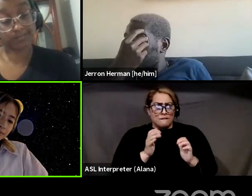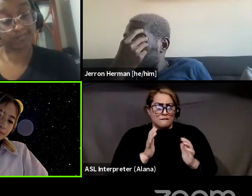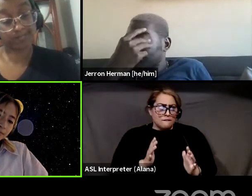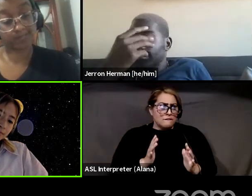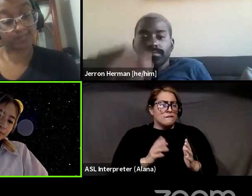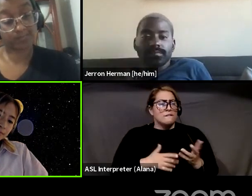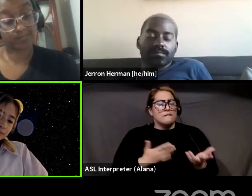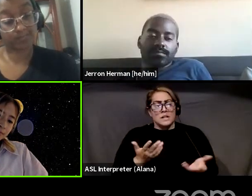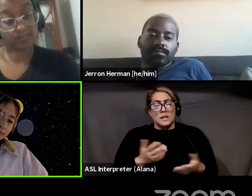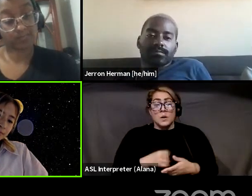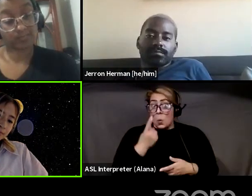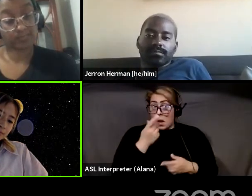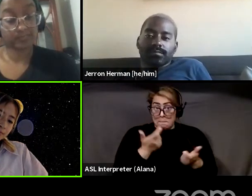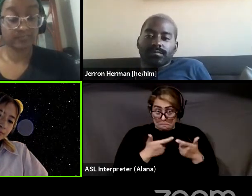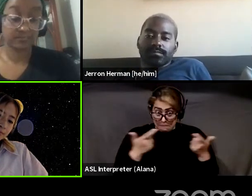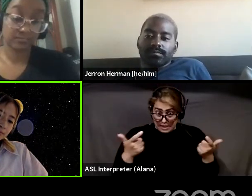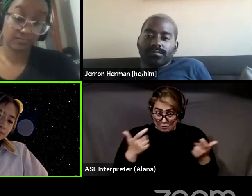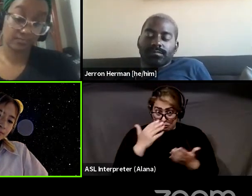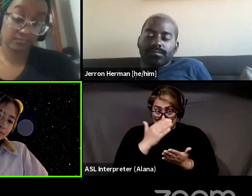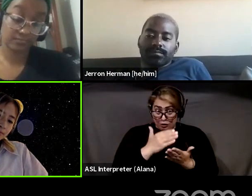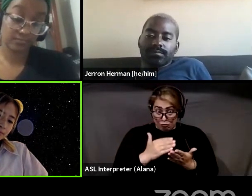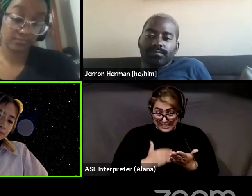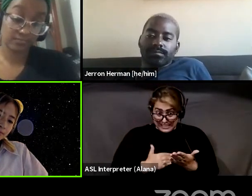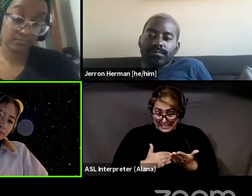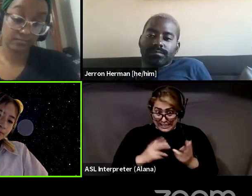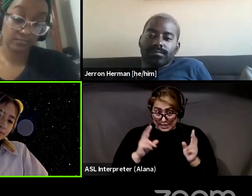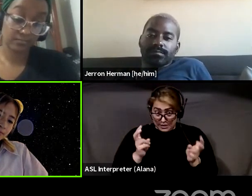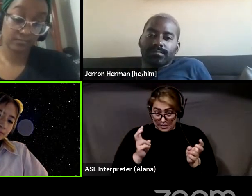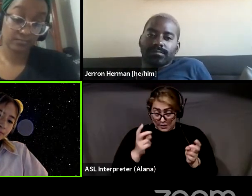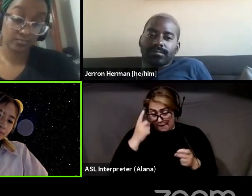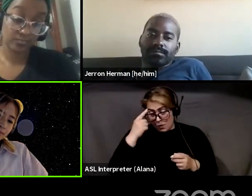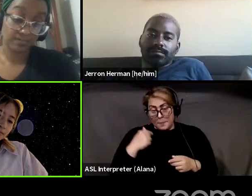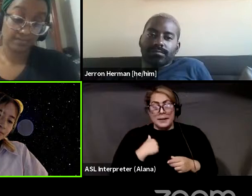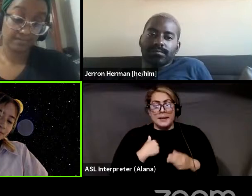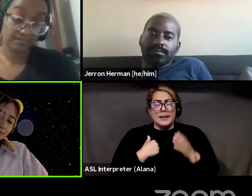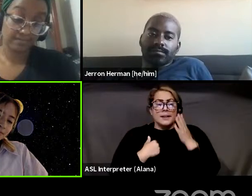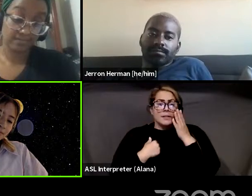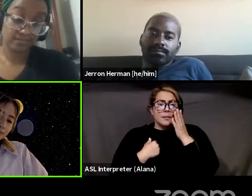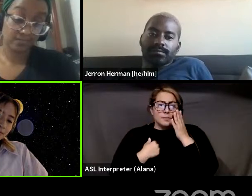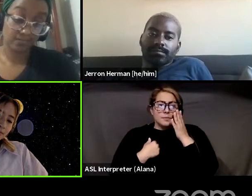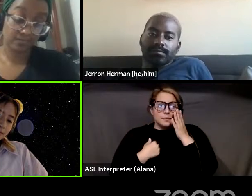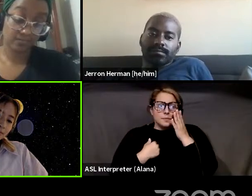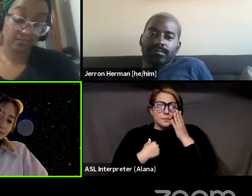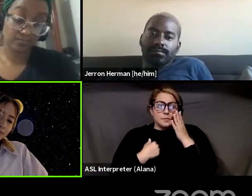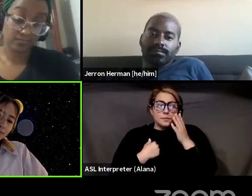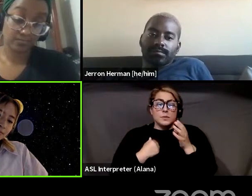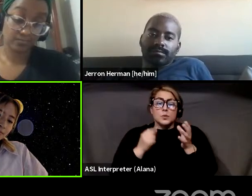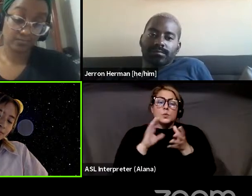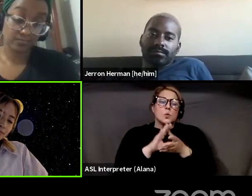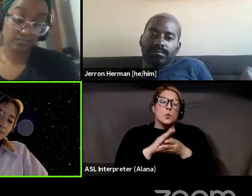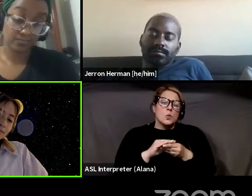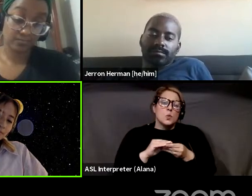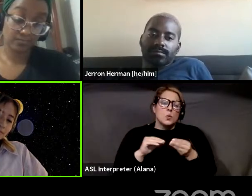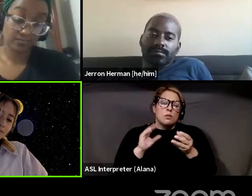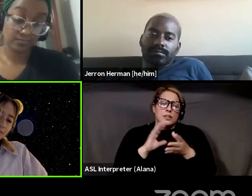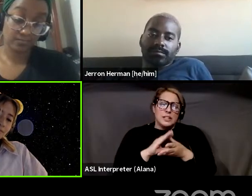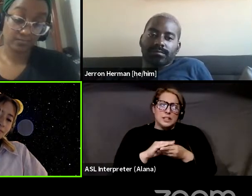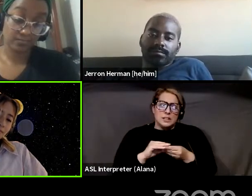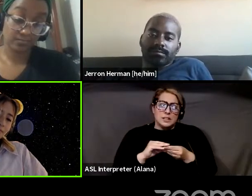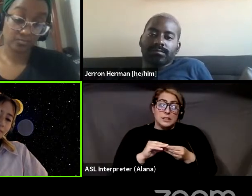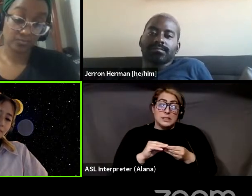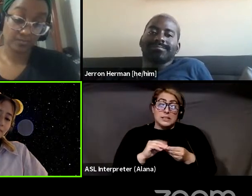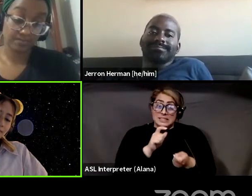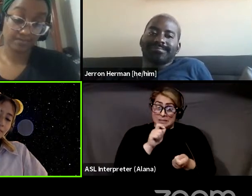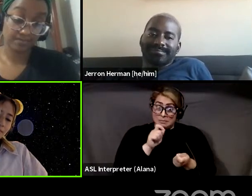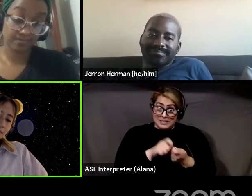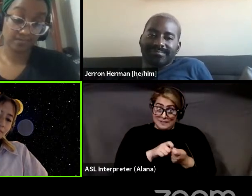One of the major ingredients for me is story, specifically